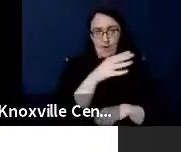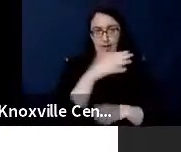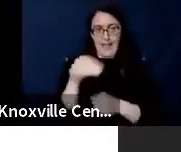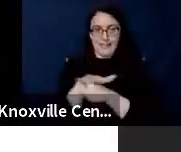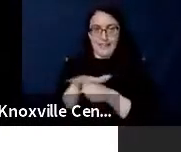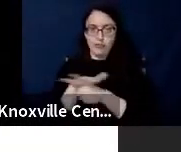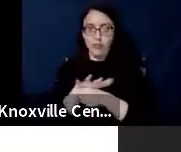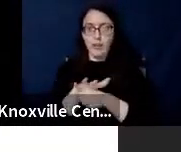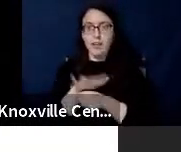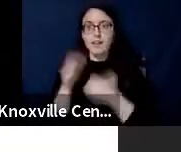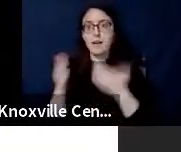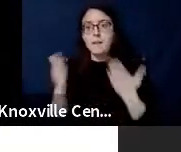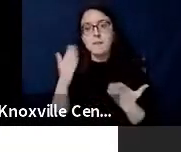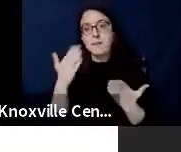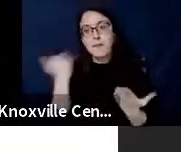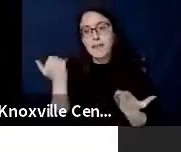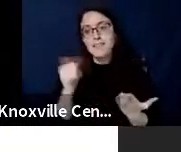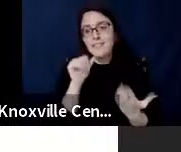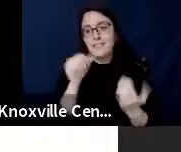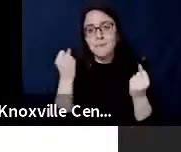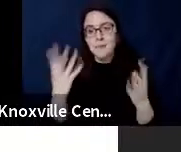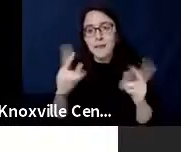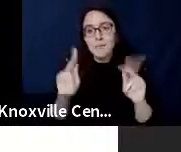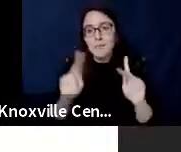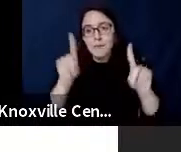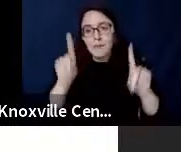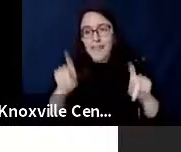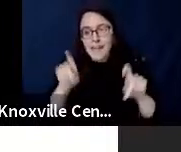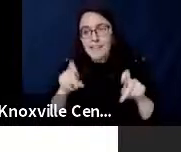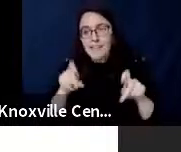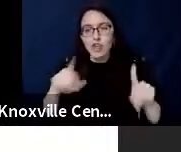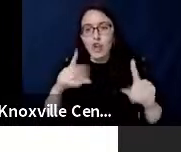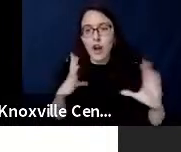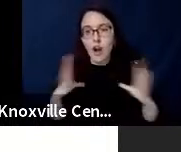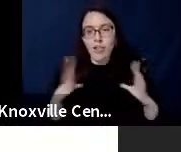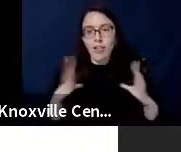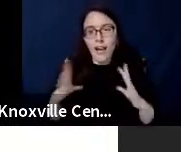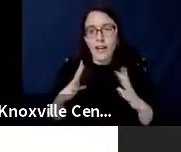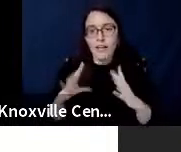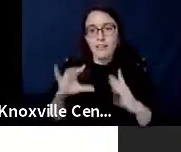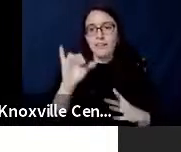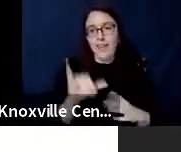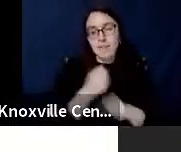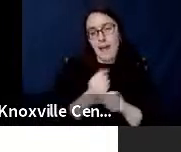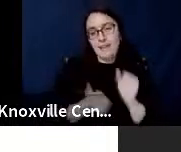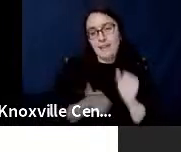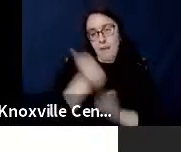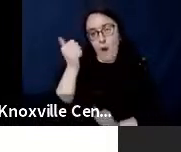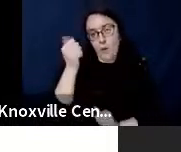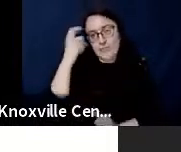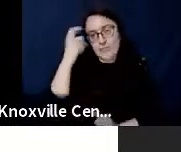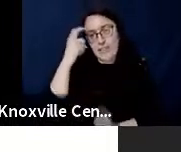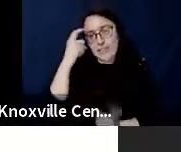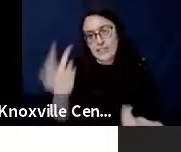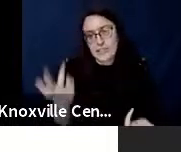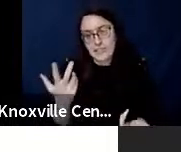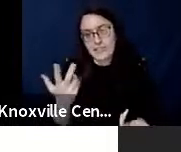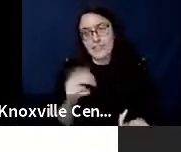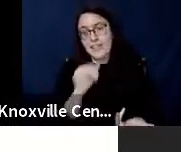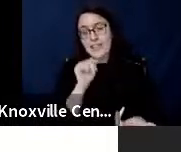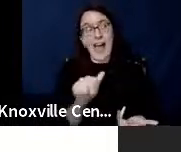due to just not a lot of people getting tested around the holiday. That makes the most sense, not that that number